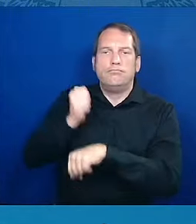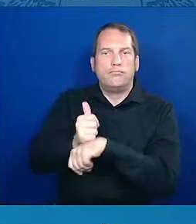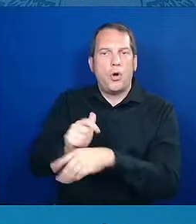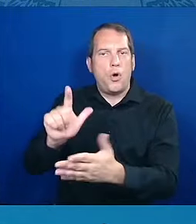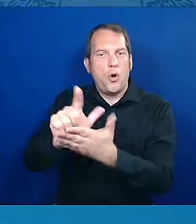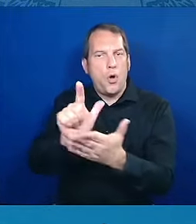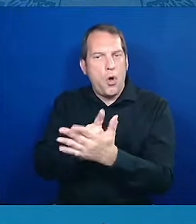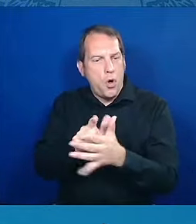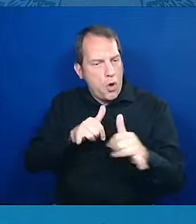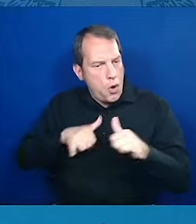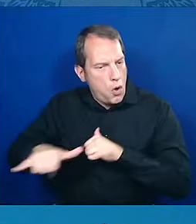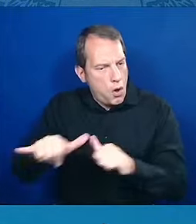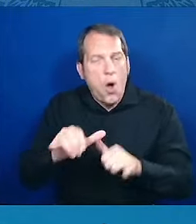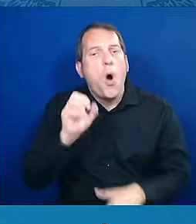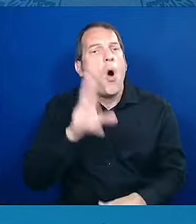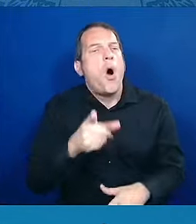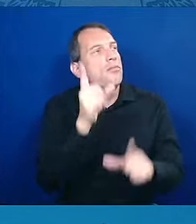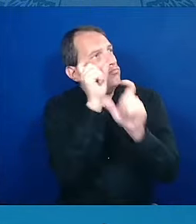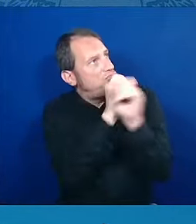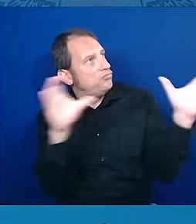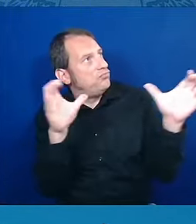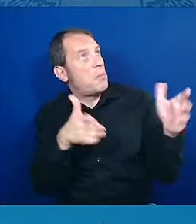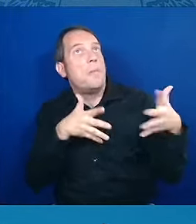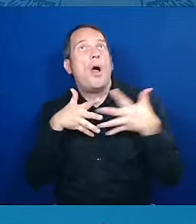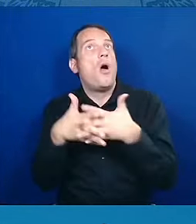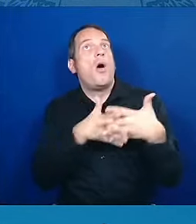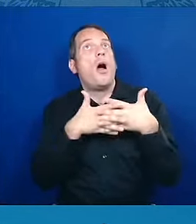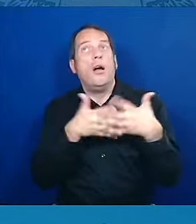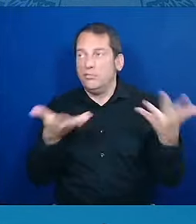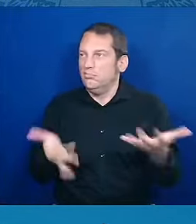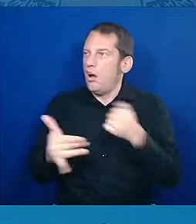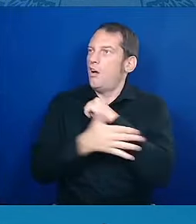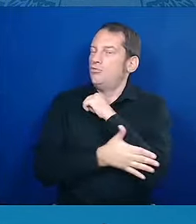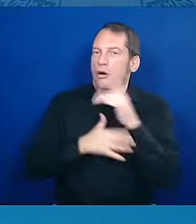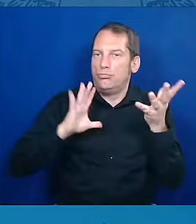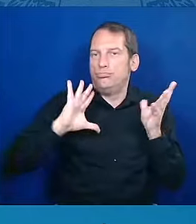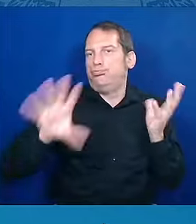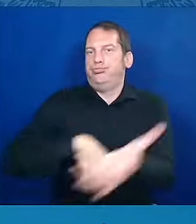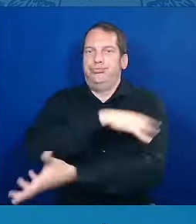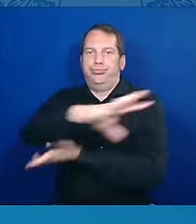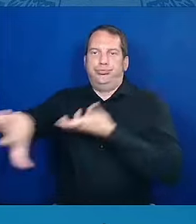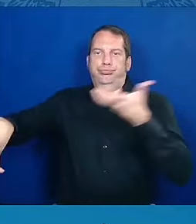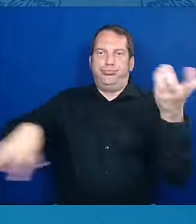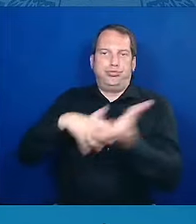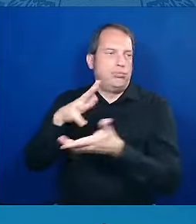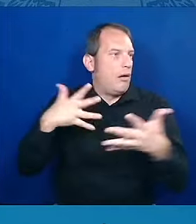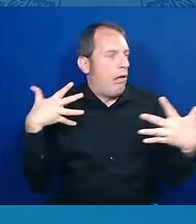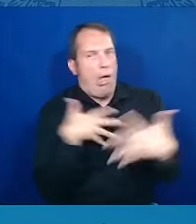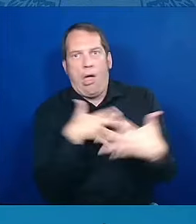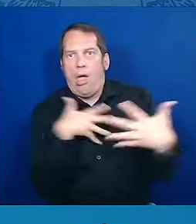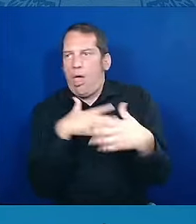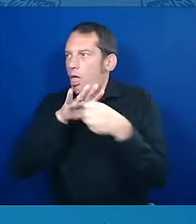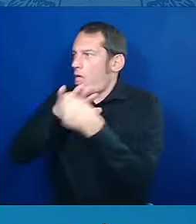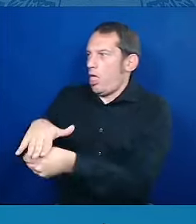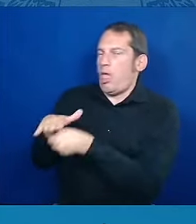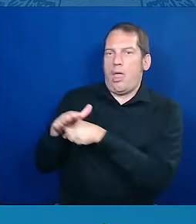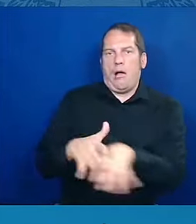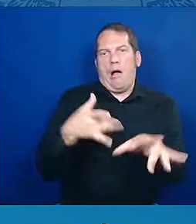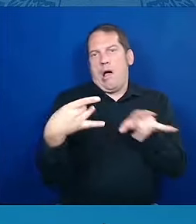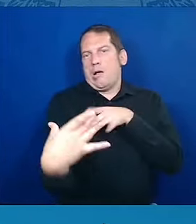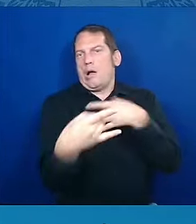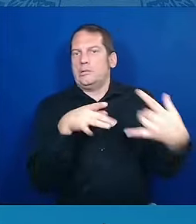The beauty of our democracy is that we each have the power to answer that